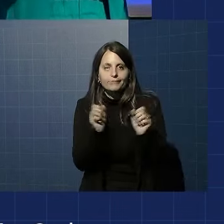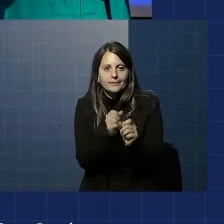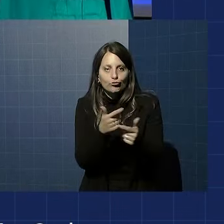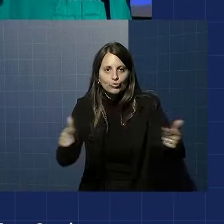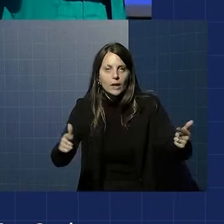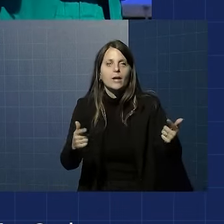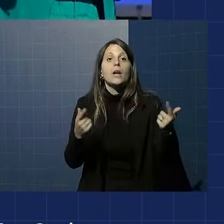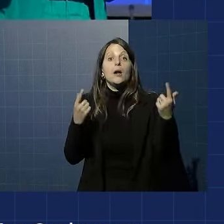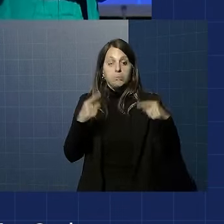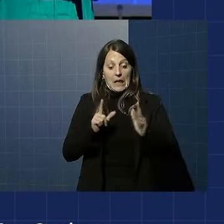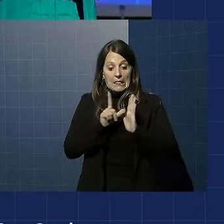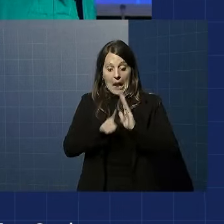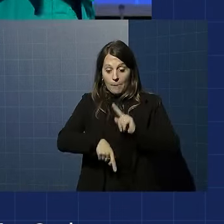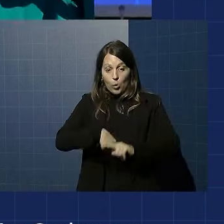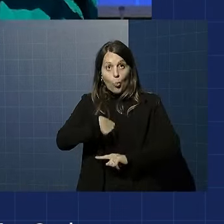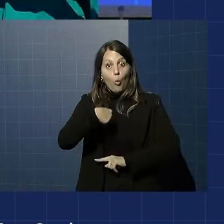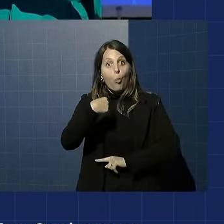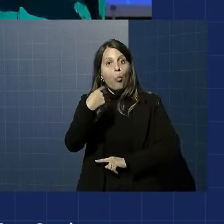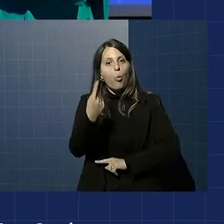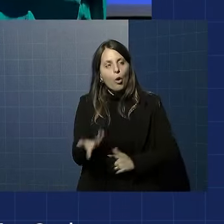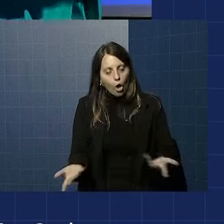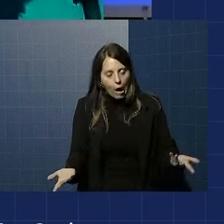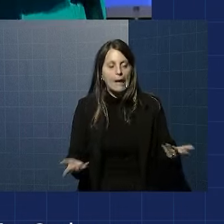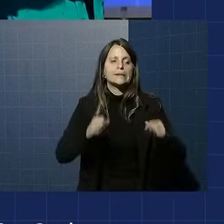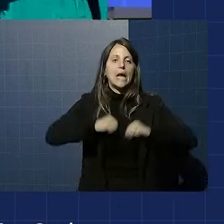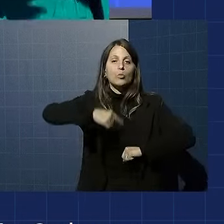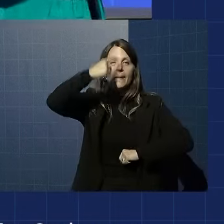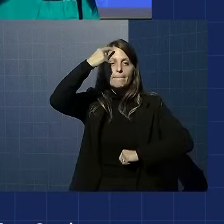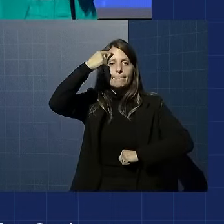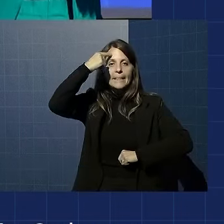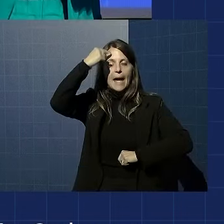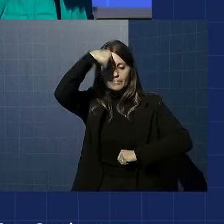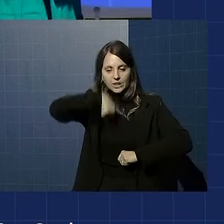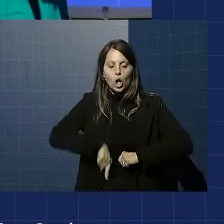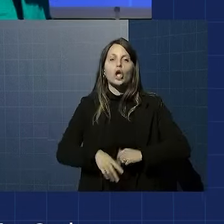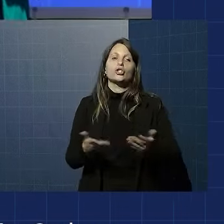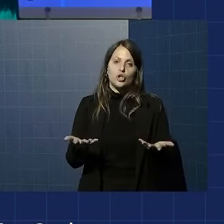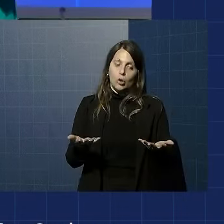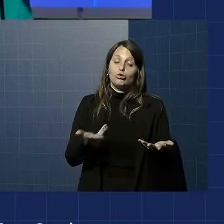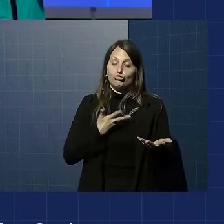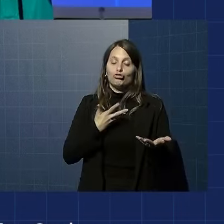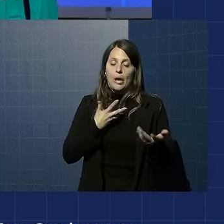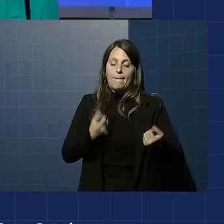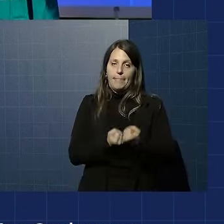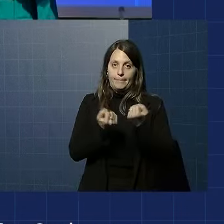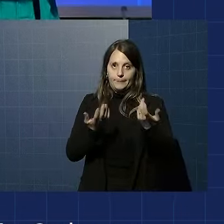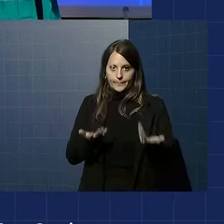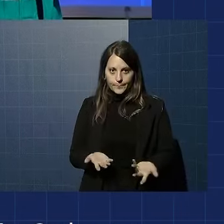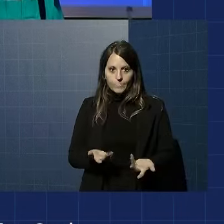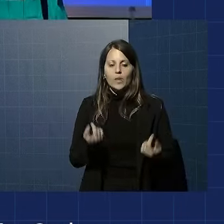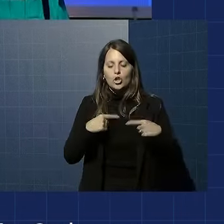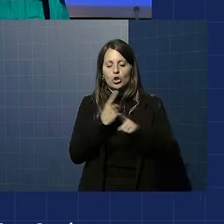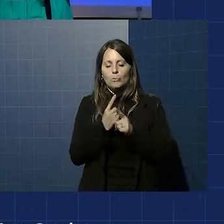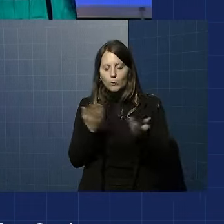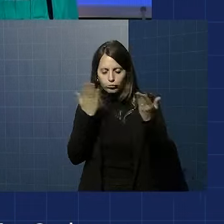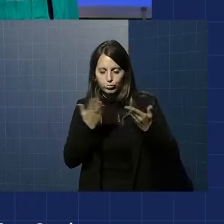mental health, on mental well-being. And it's something we need to understand and we need to try and find solutions for. In the